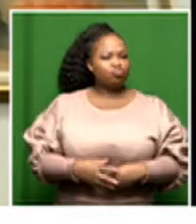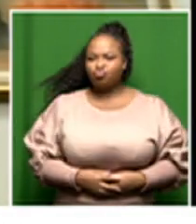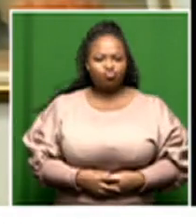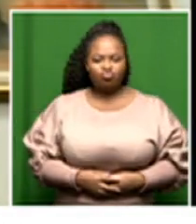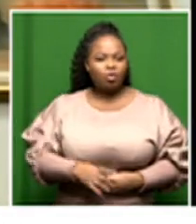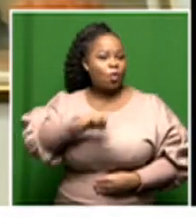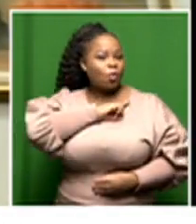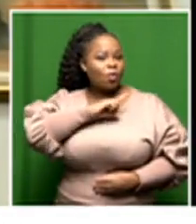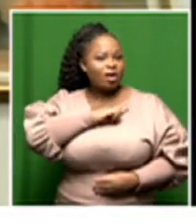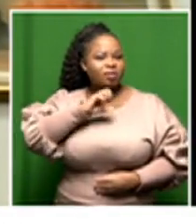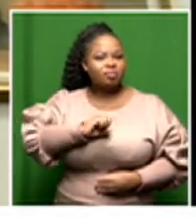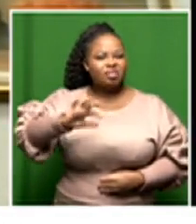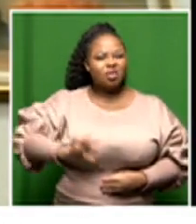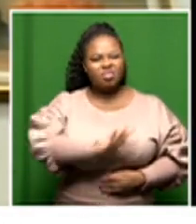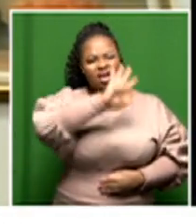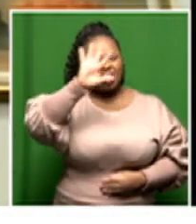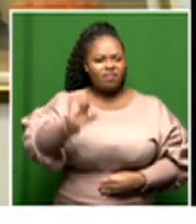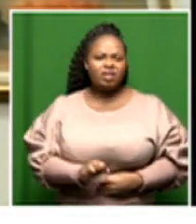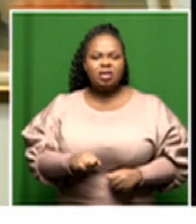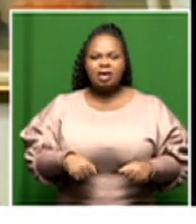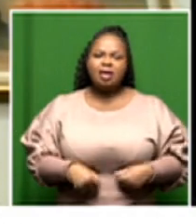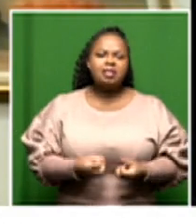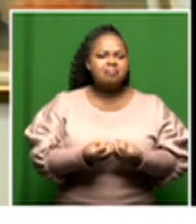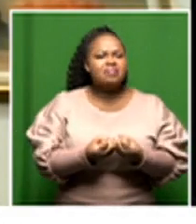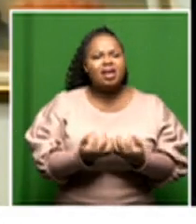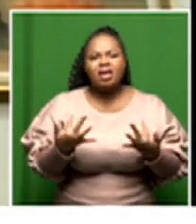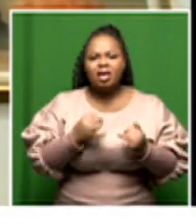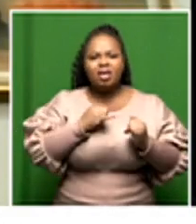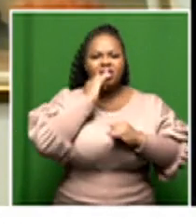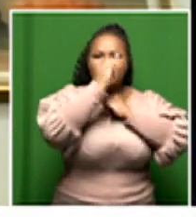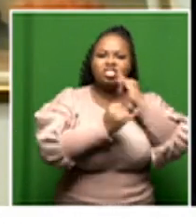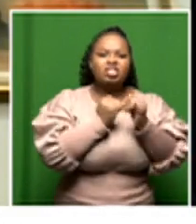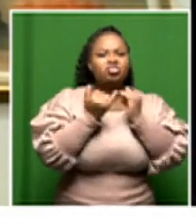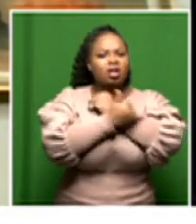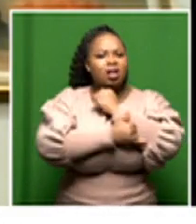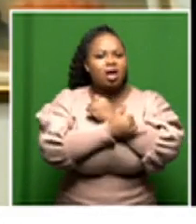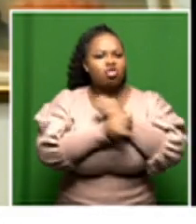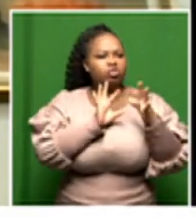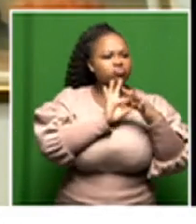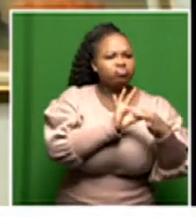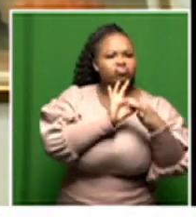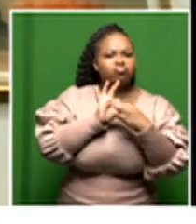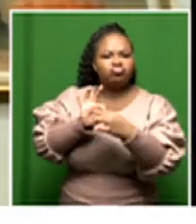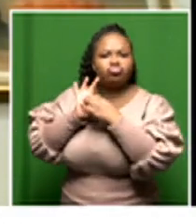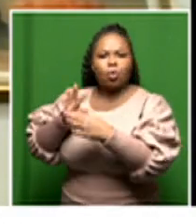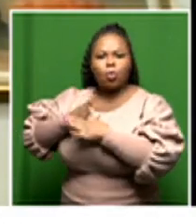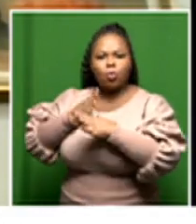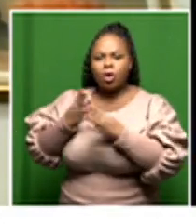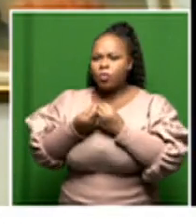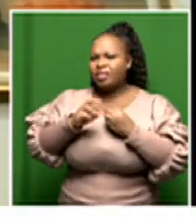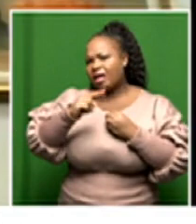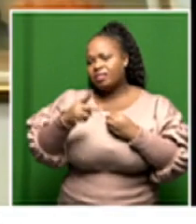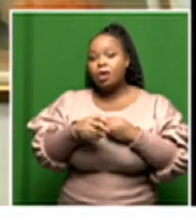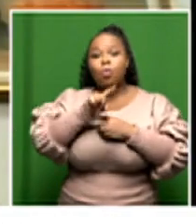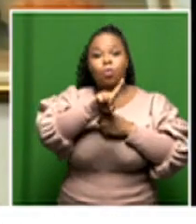Africa has one of the largest diplomatic footprints in the world. We have 122 missions. And we're